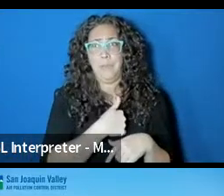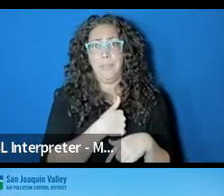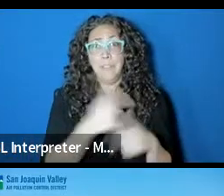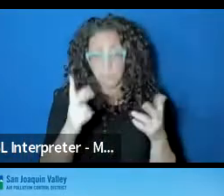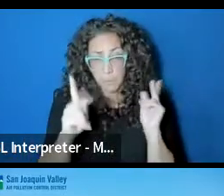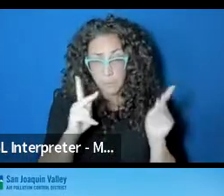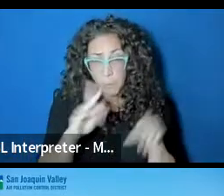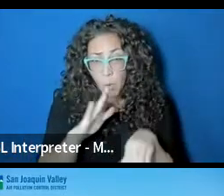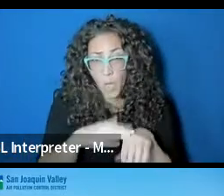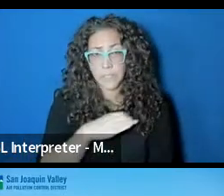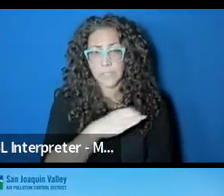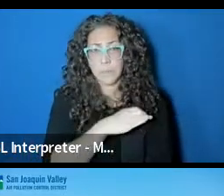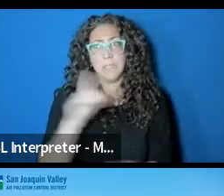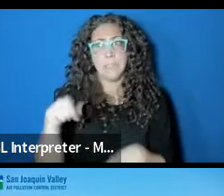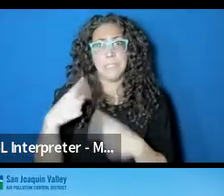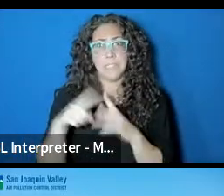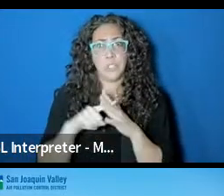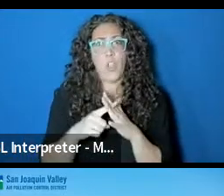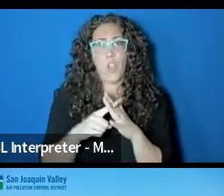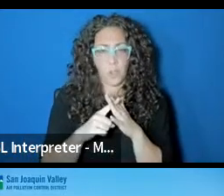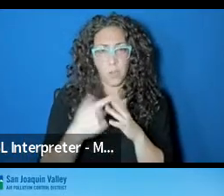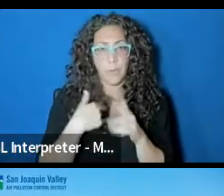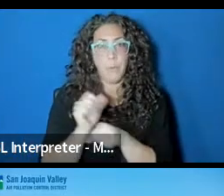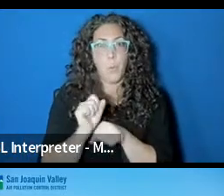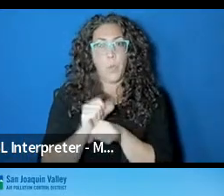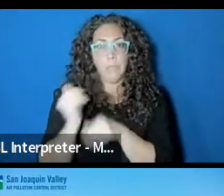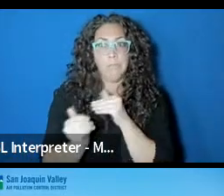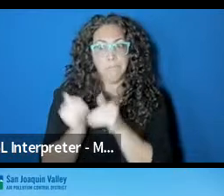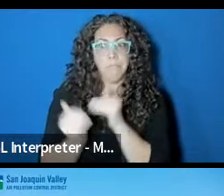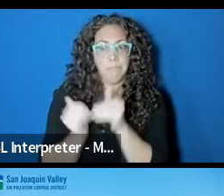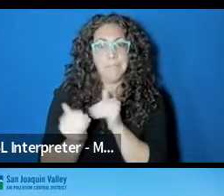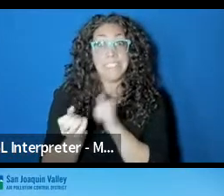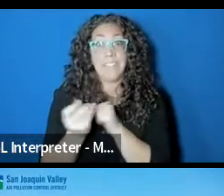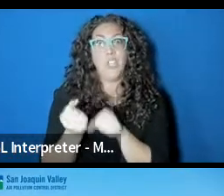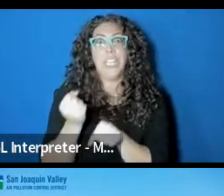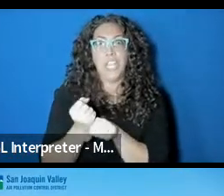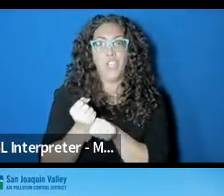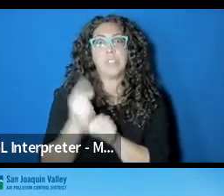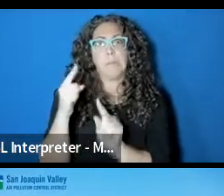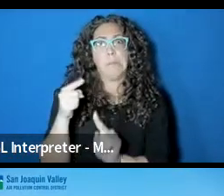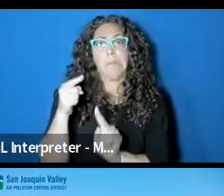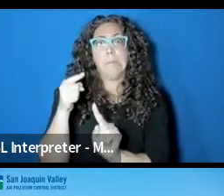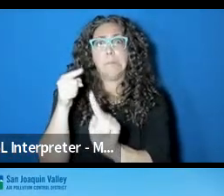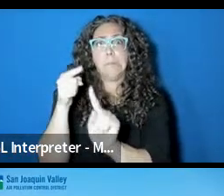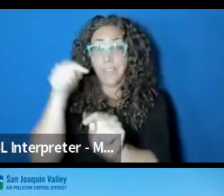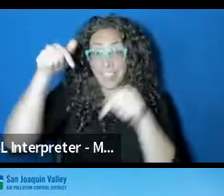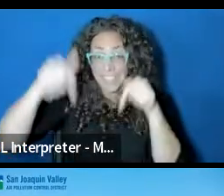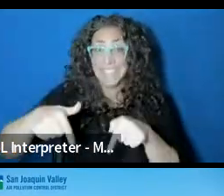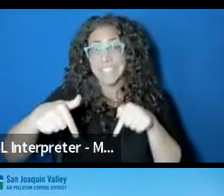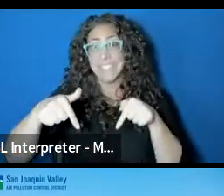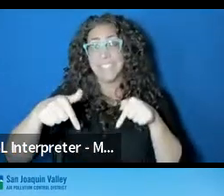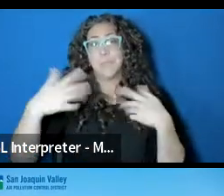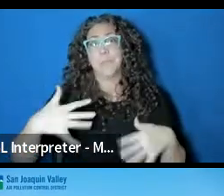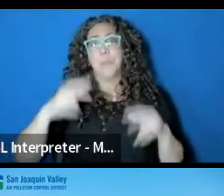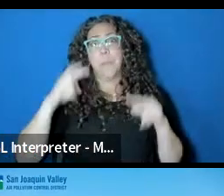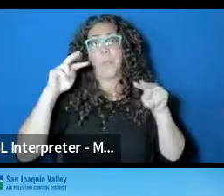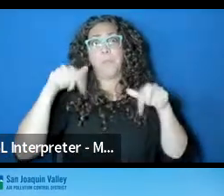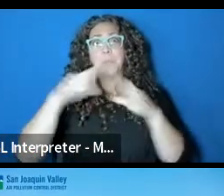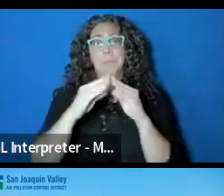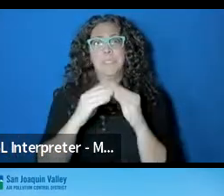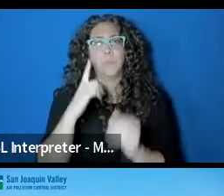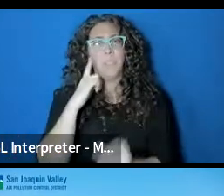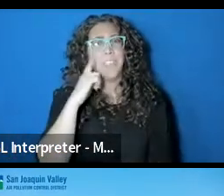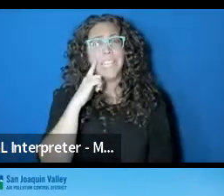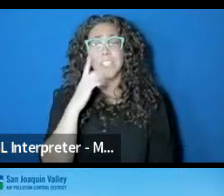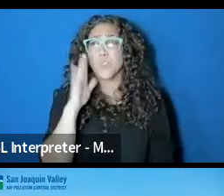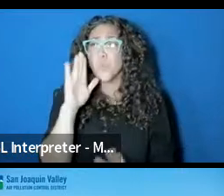the committee kind of since the start, something that we've been working towards for several years now. And so I think that I'm really looking forward to this meeting because I think it's a really great